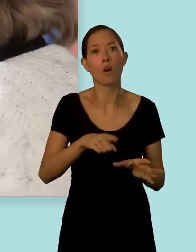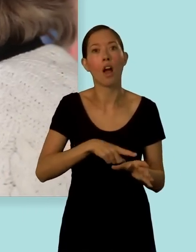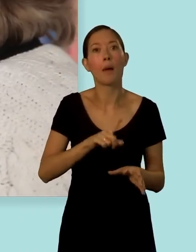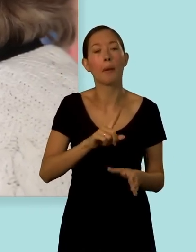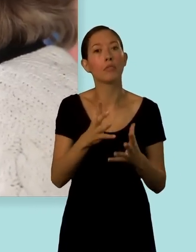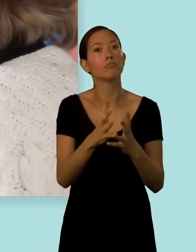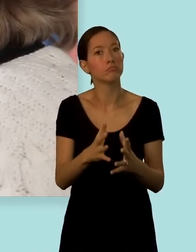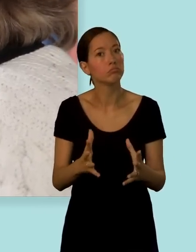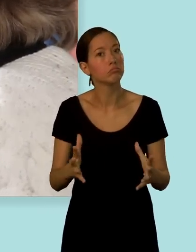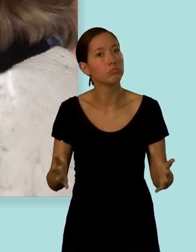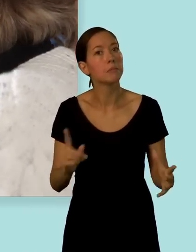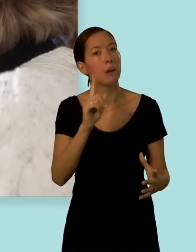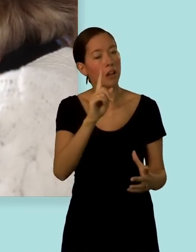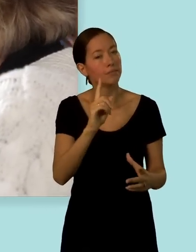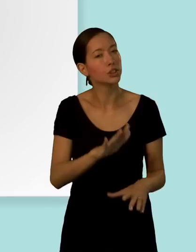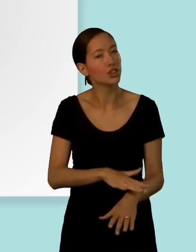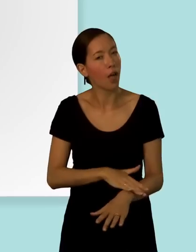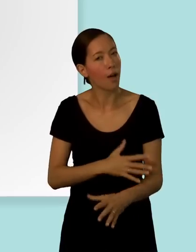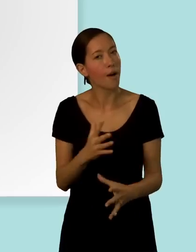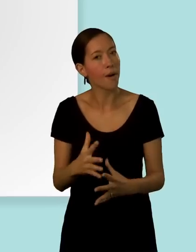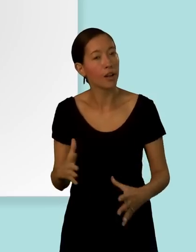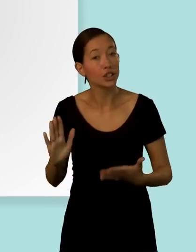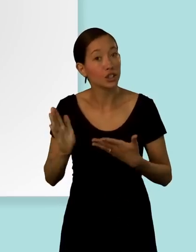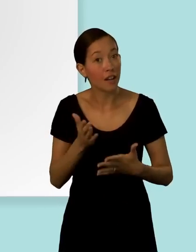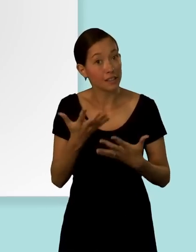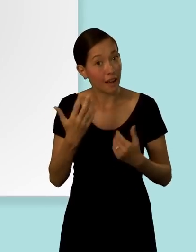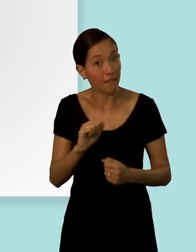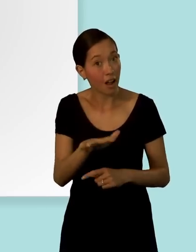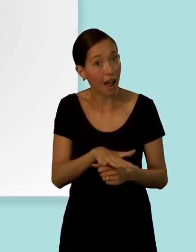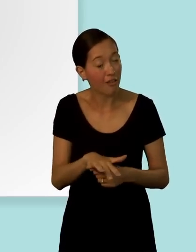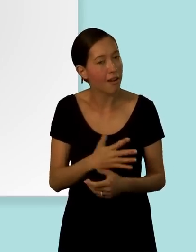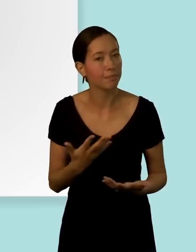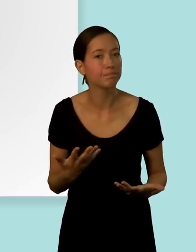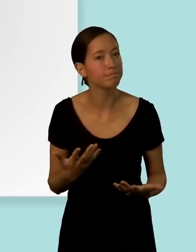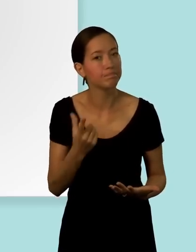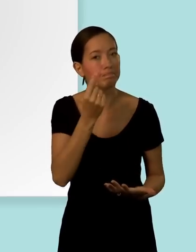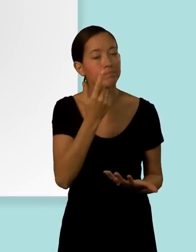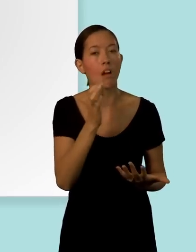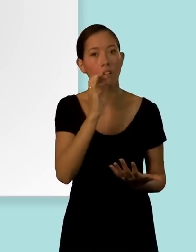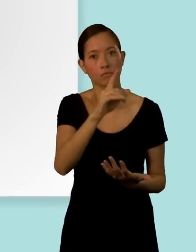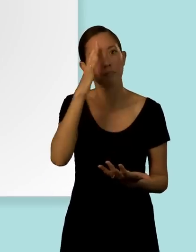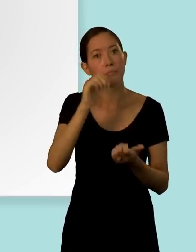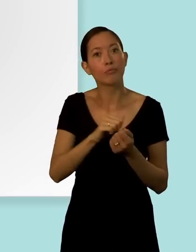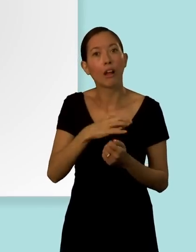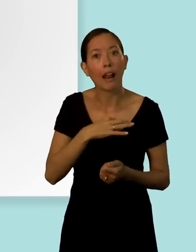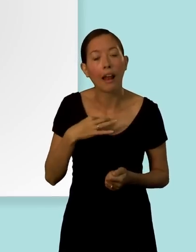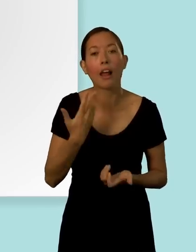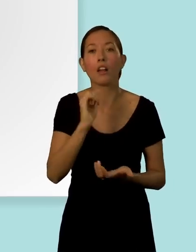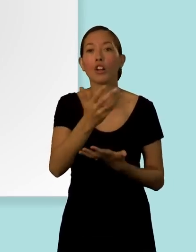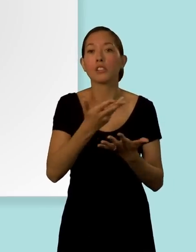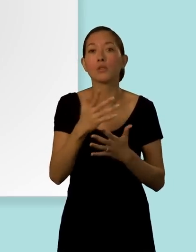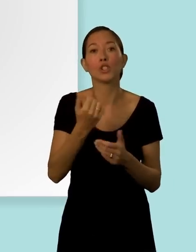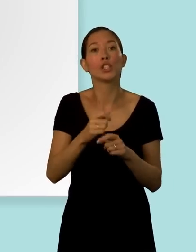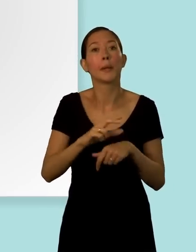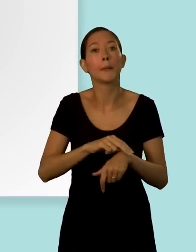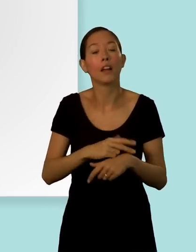younger people is growing, but progress is slow and services may not be available in your local area. Ask your memory clinic,